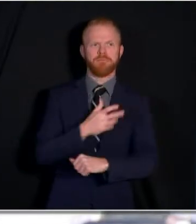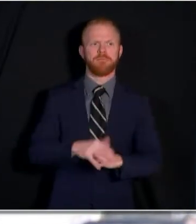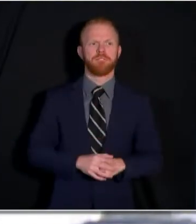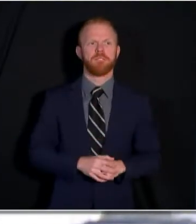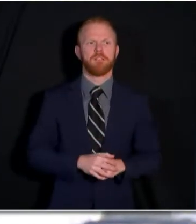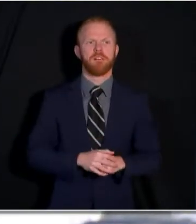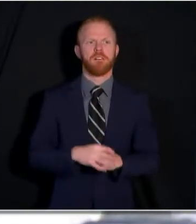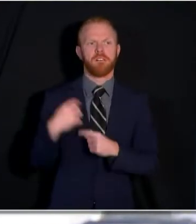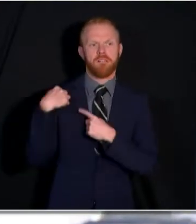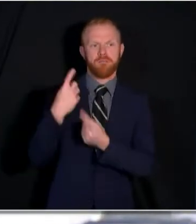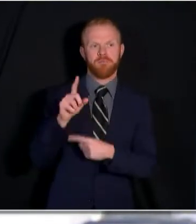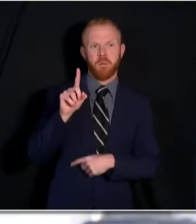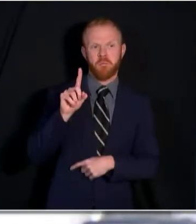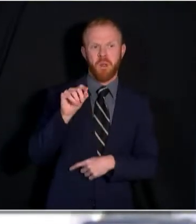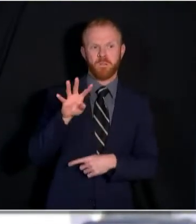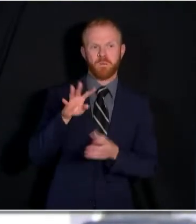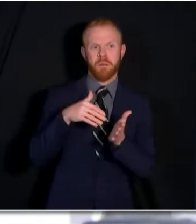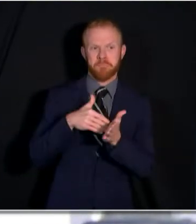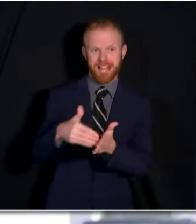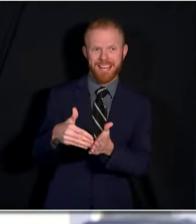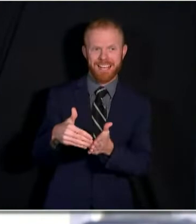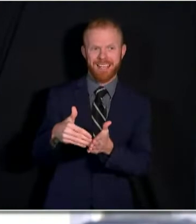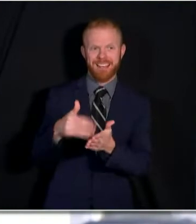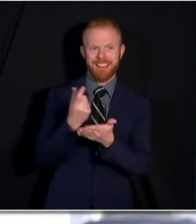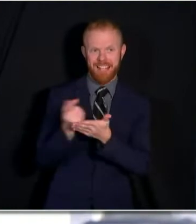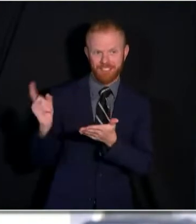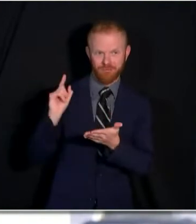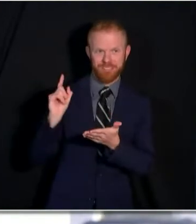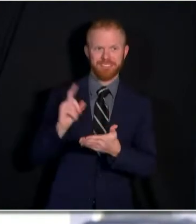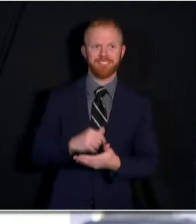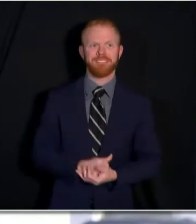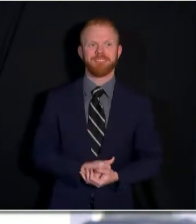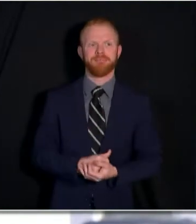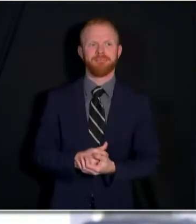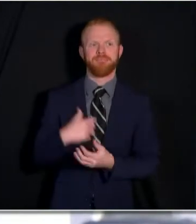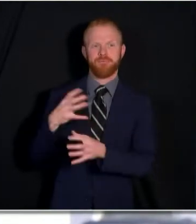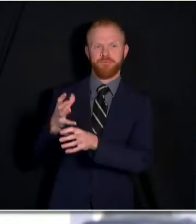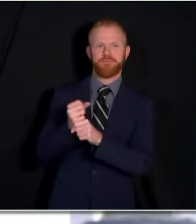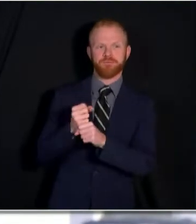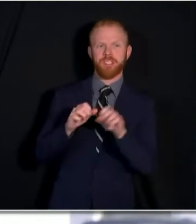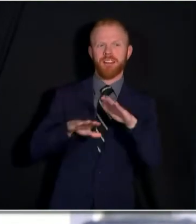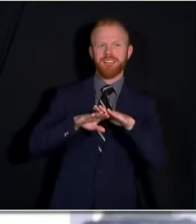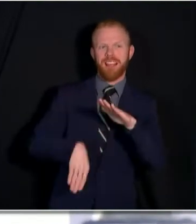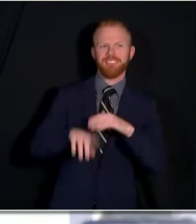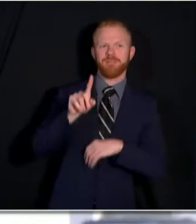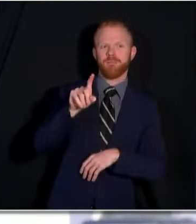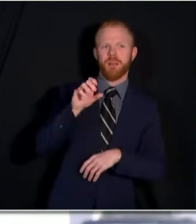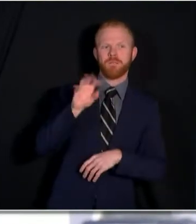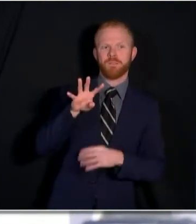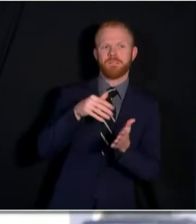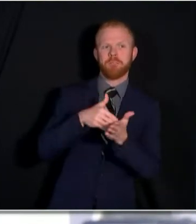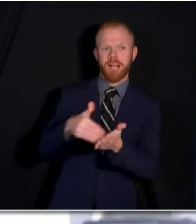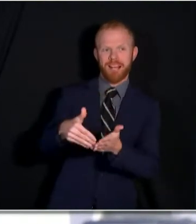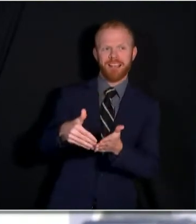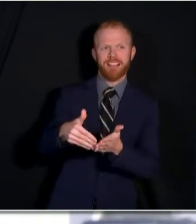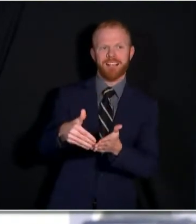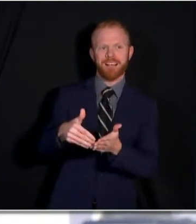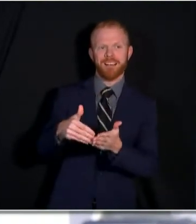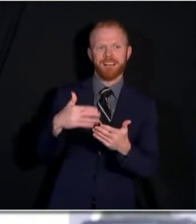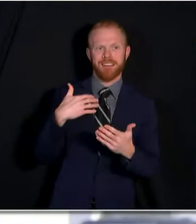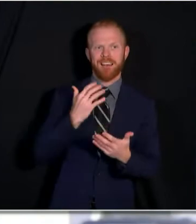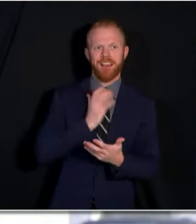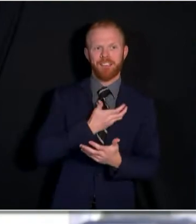week. We received less than 1.1 million doses last week. So our constraint is supply. In